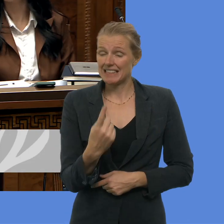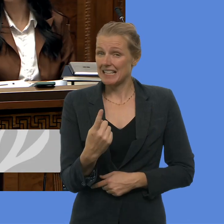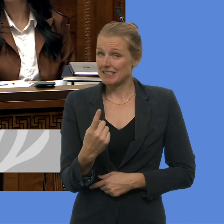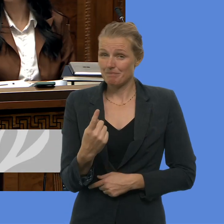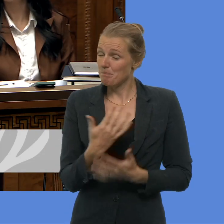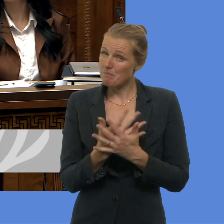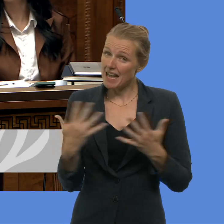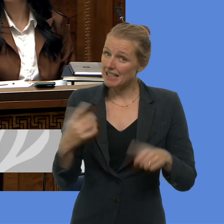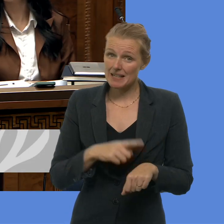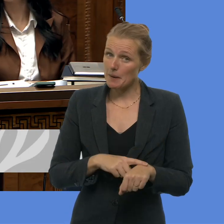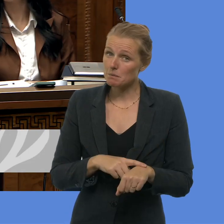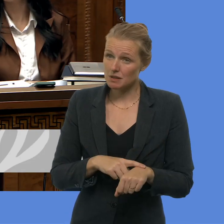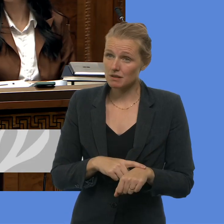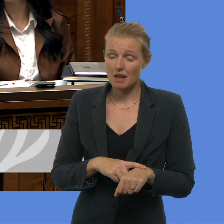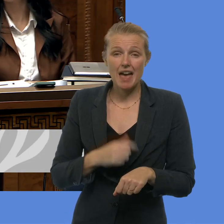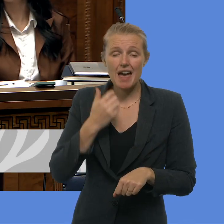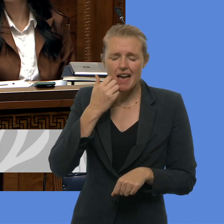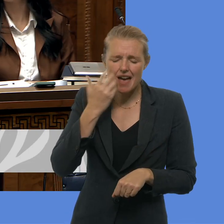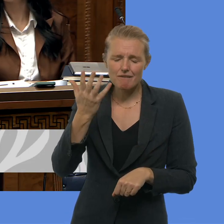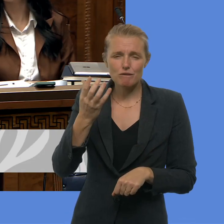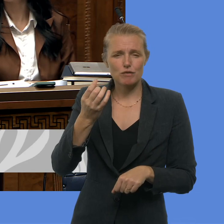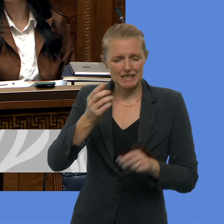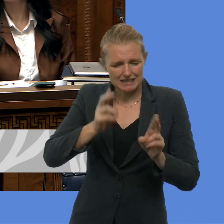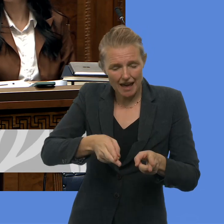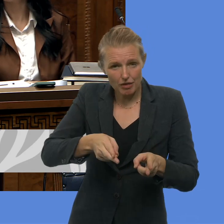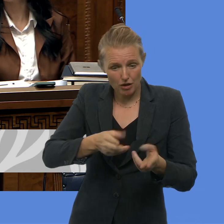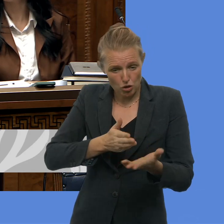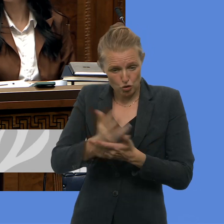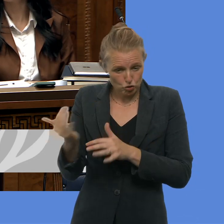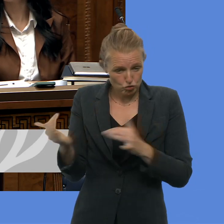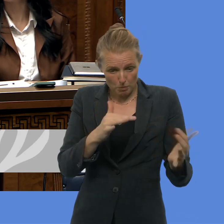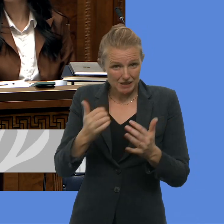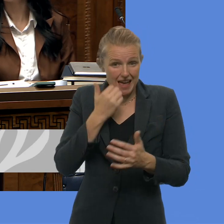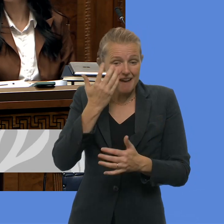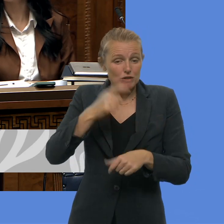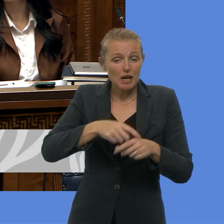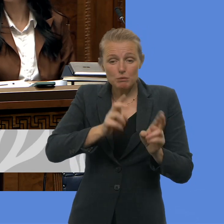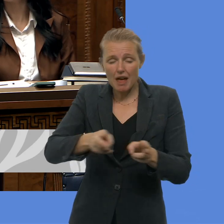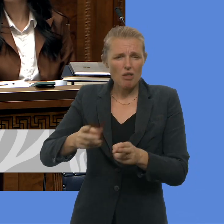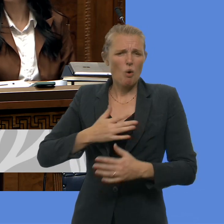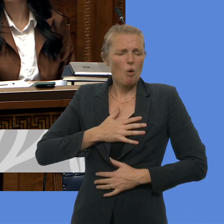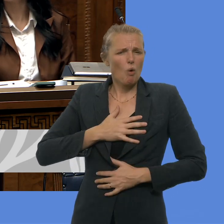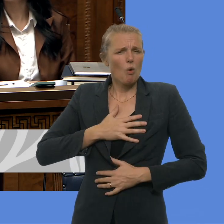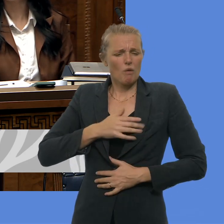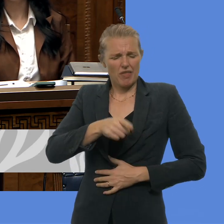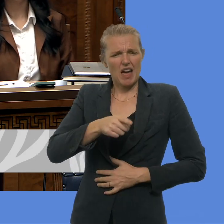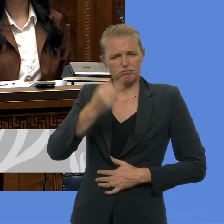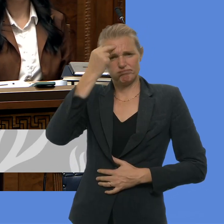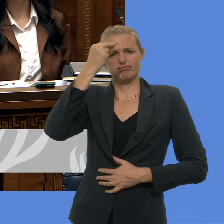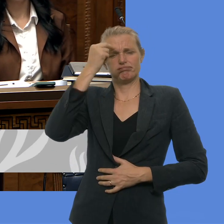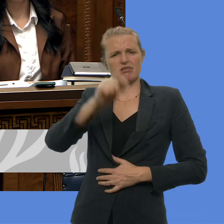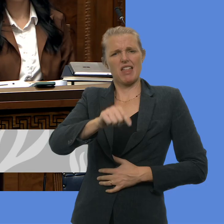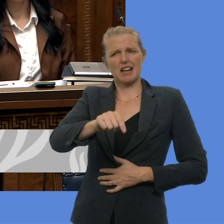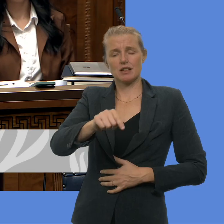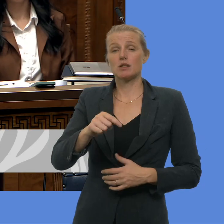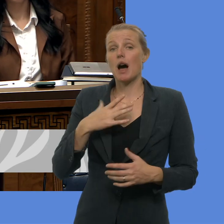again many times that I regret every single loss of life in the conflict, and I will work every day with others to ensure that we continue the work of